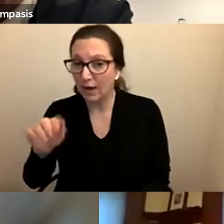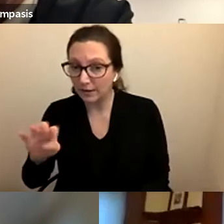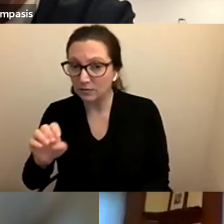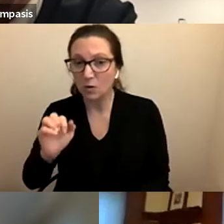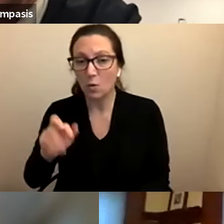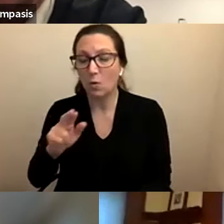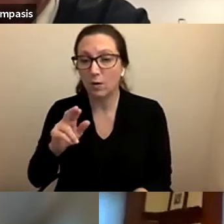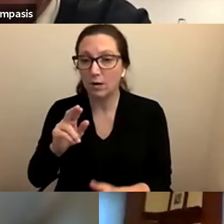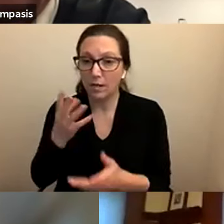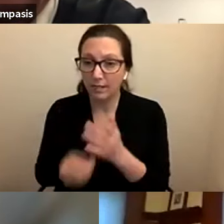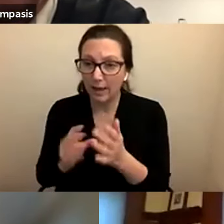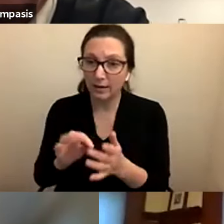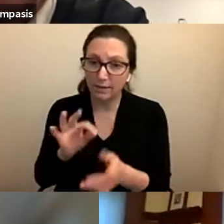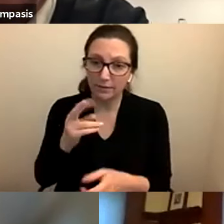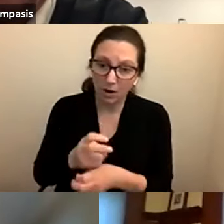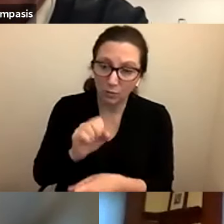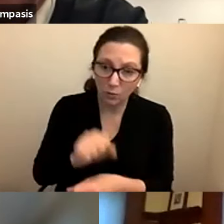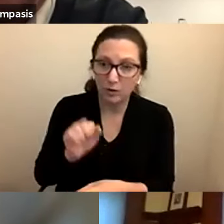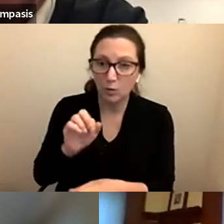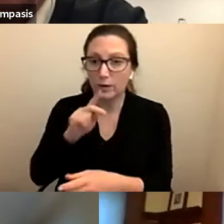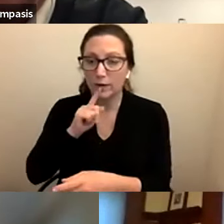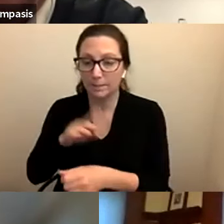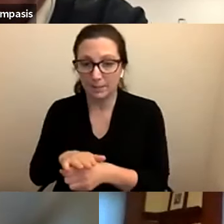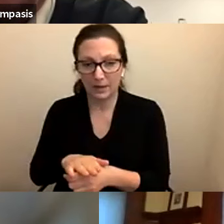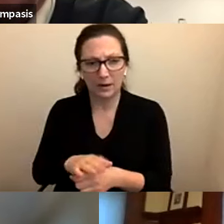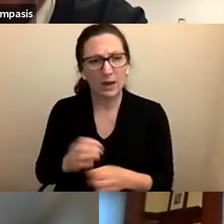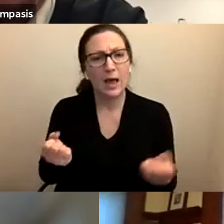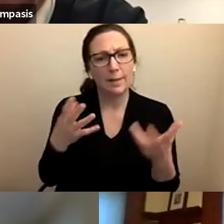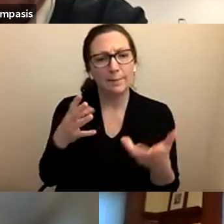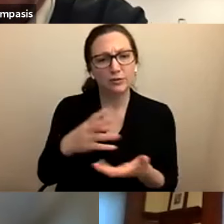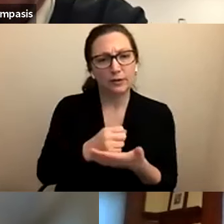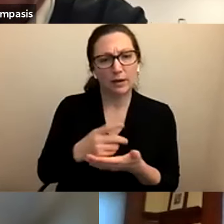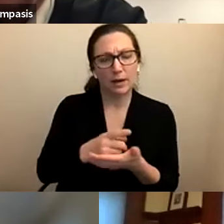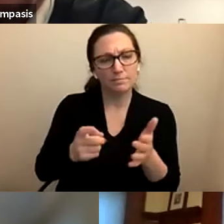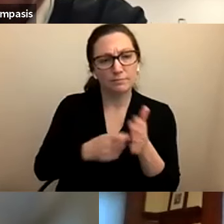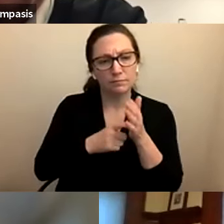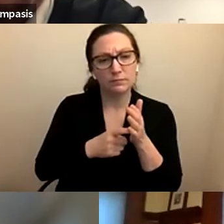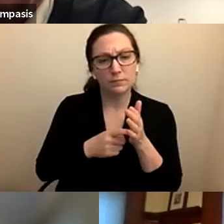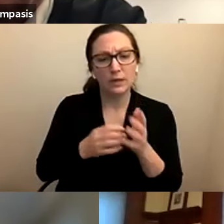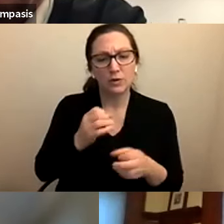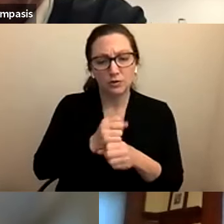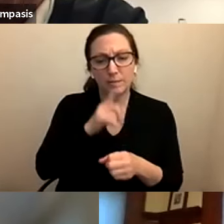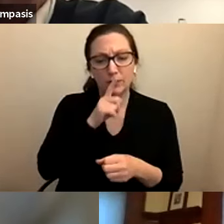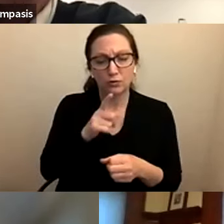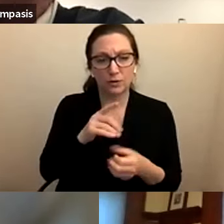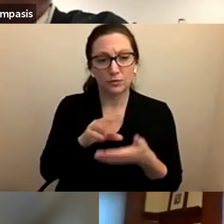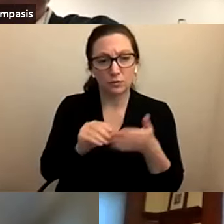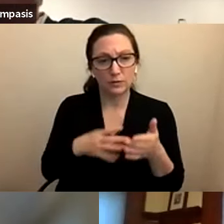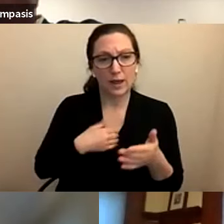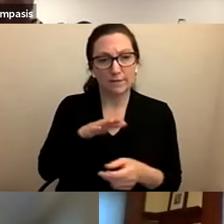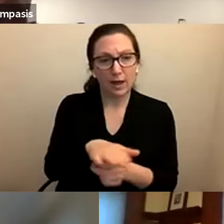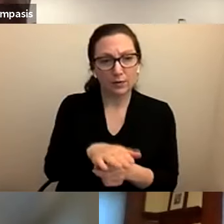lack of commitment? Do we have a number on how much income is needed to ensure a student have an adequate education